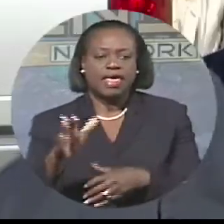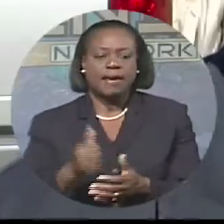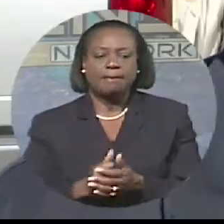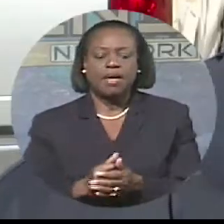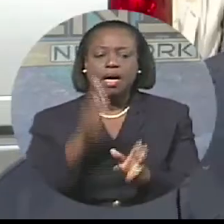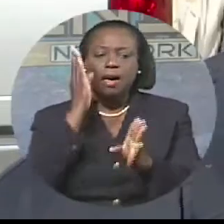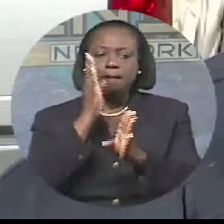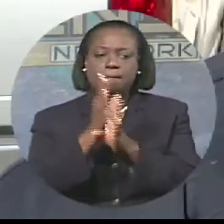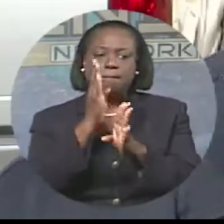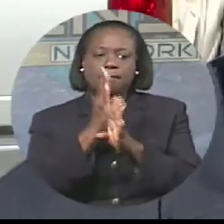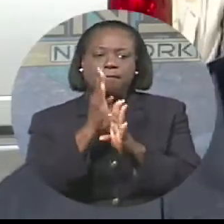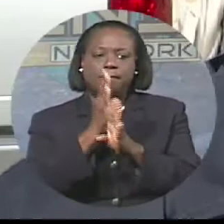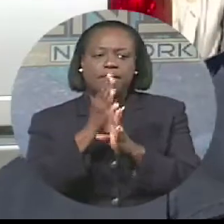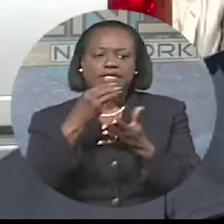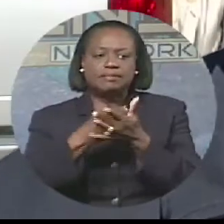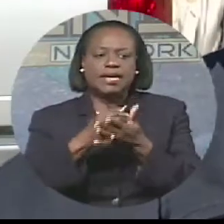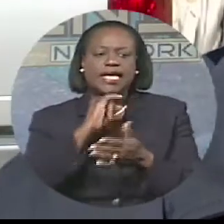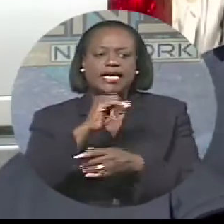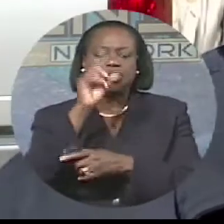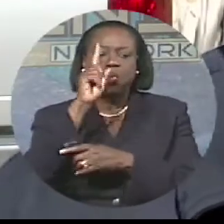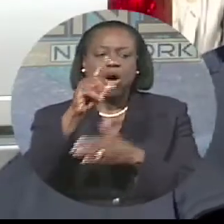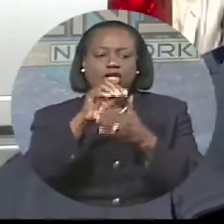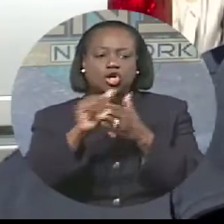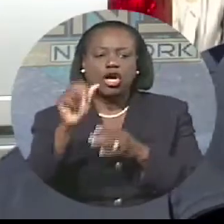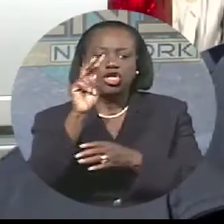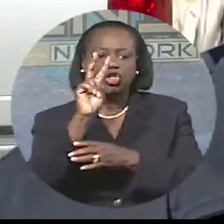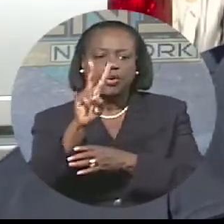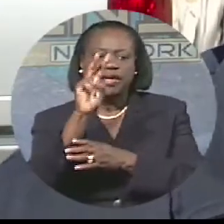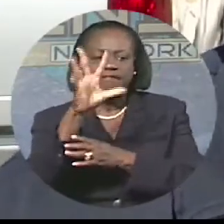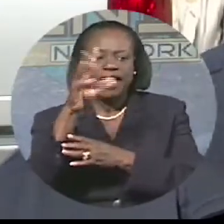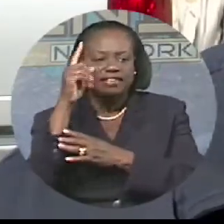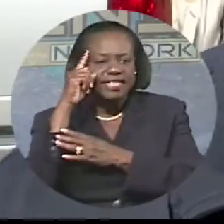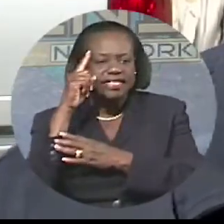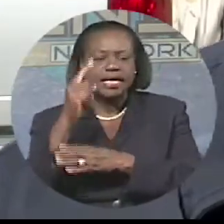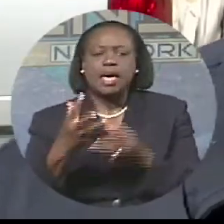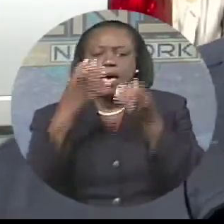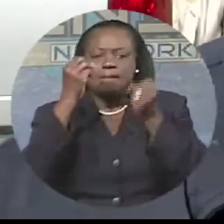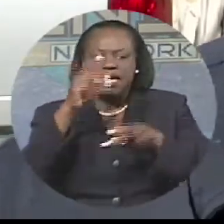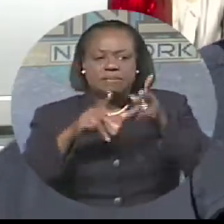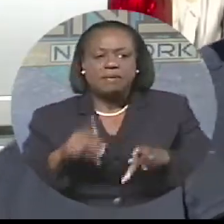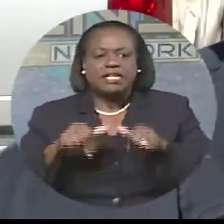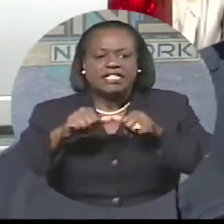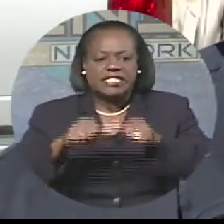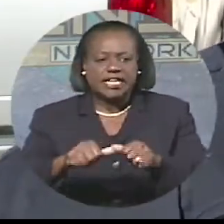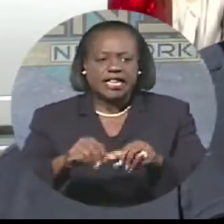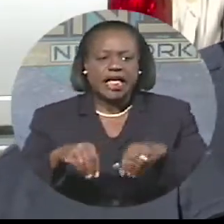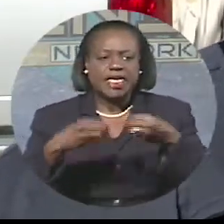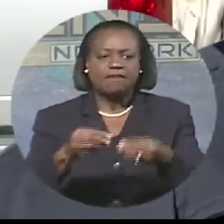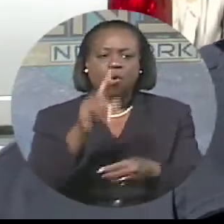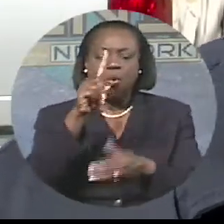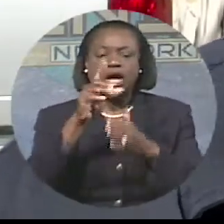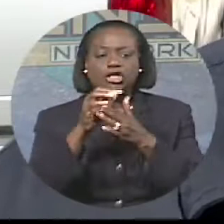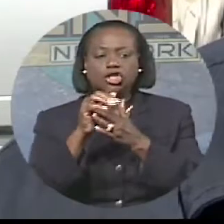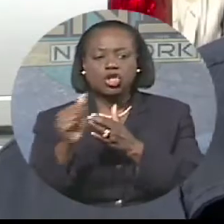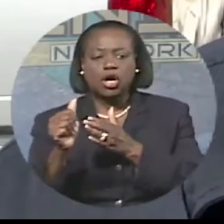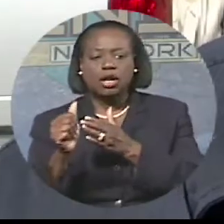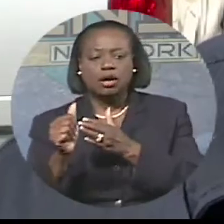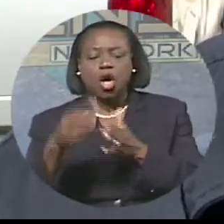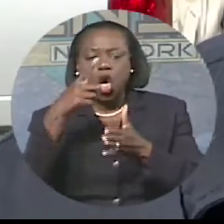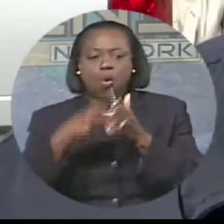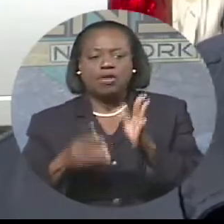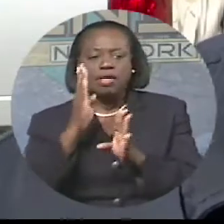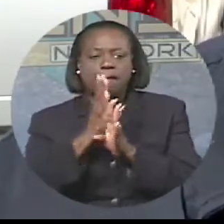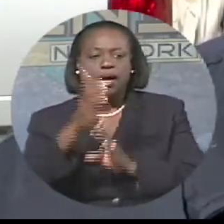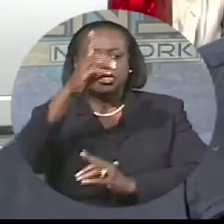is $1.25, but we still have a lot of people that are giving a dollar. Listen, what the bus drivers are doing right now, listen, you